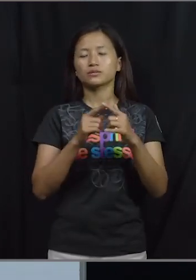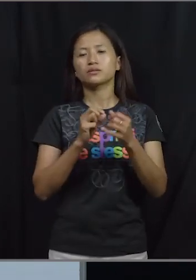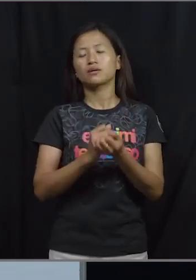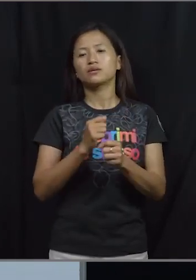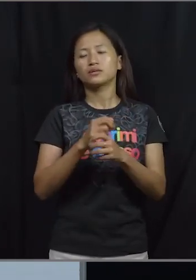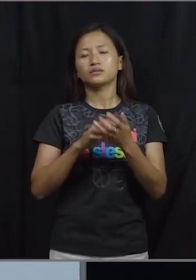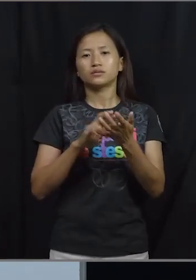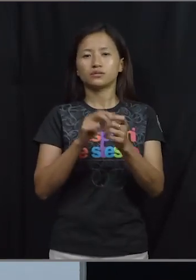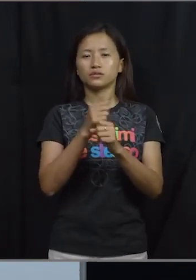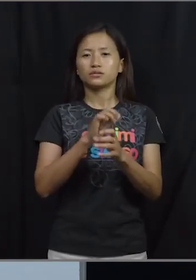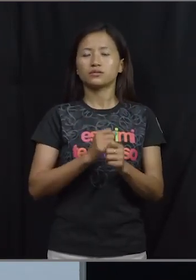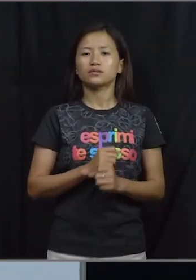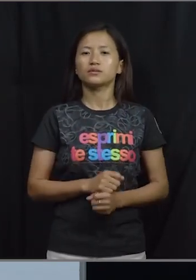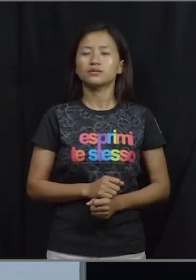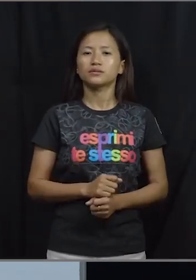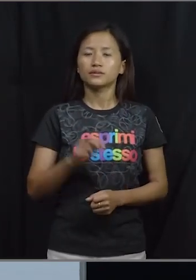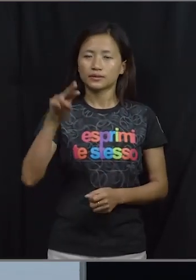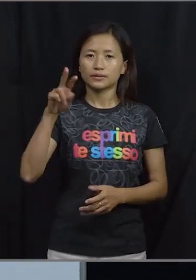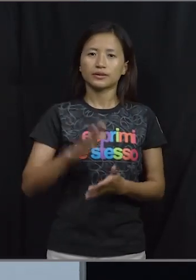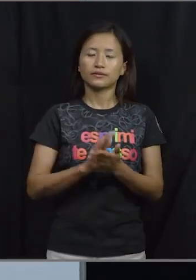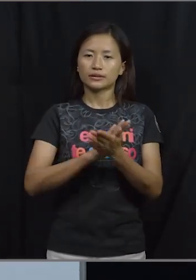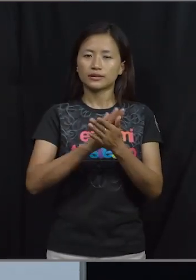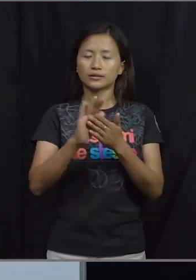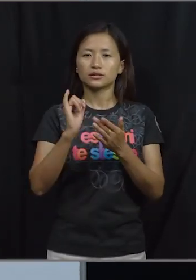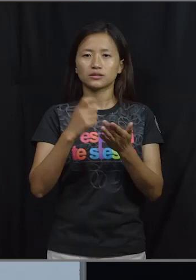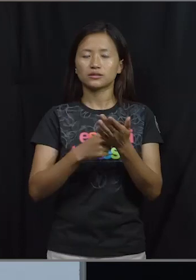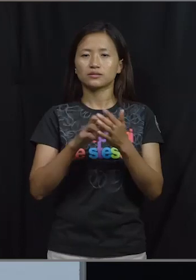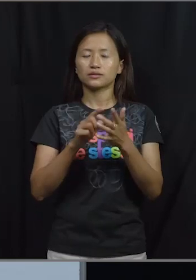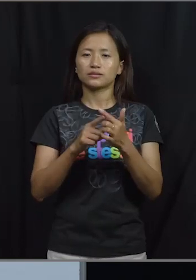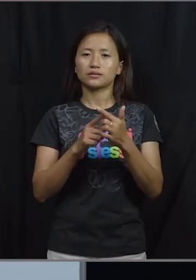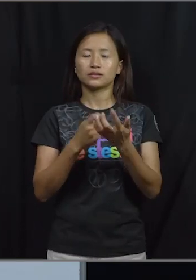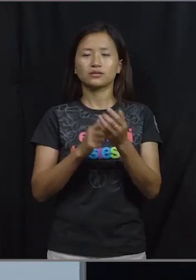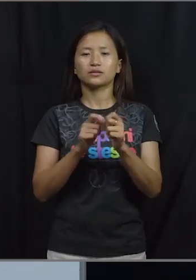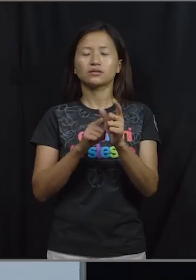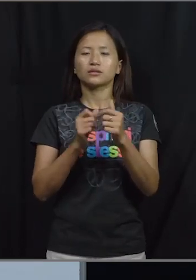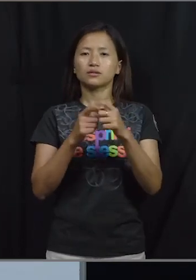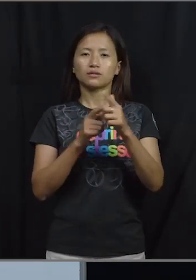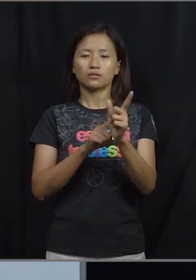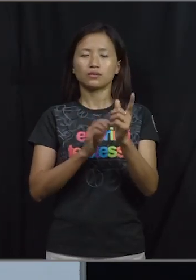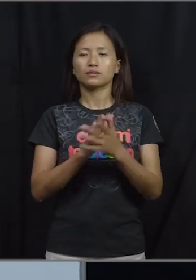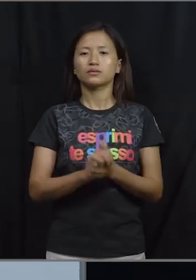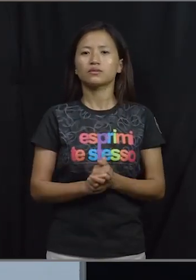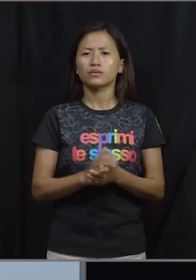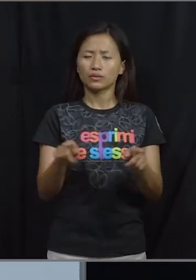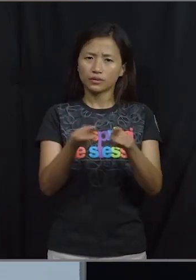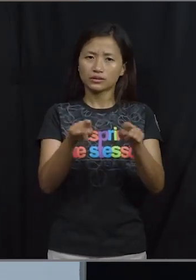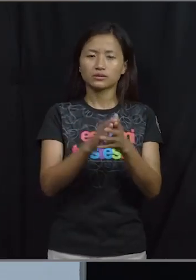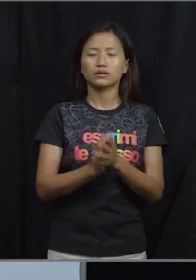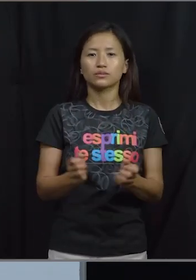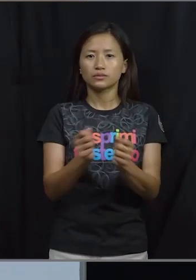so that is the meaning of hereditary. So you must be able to relate it with